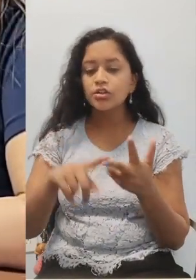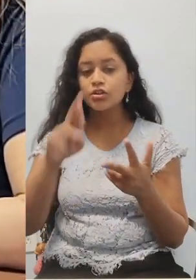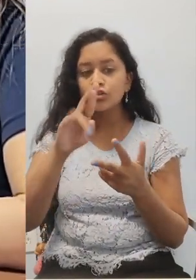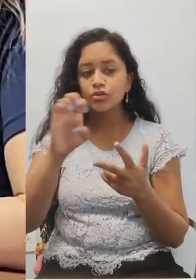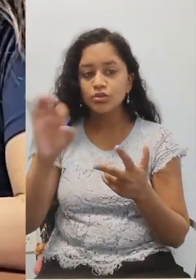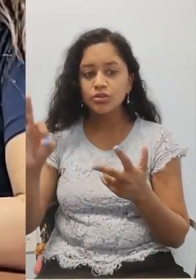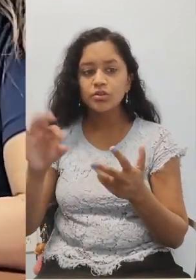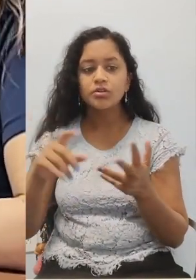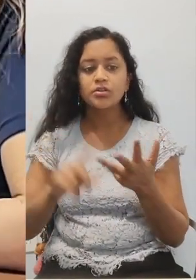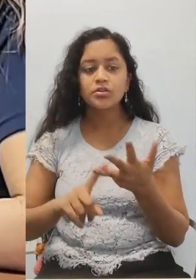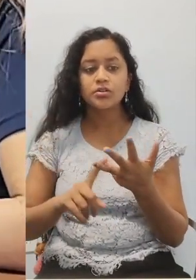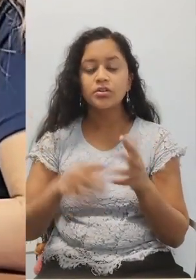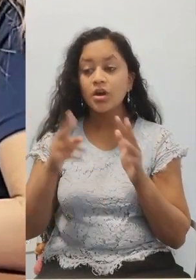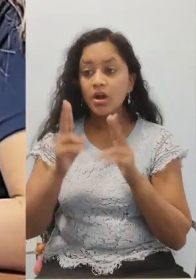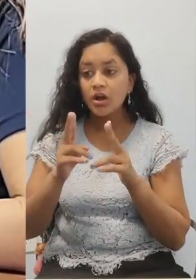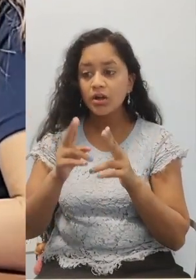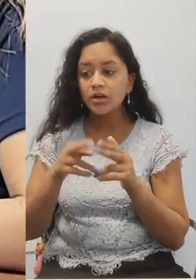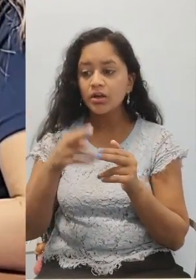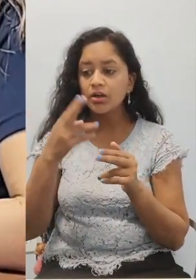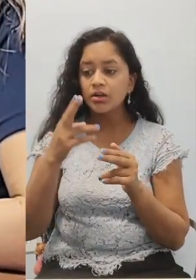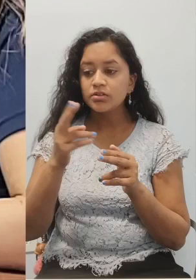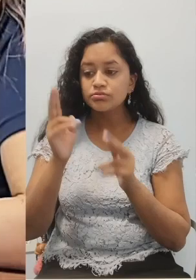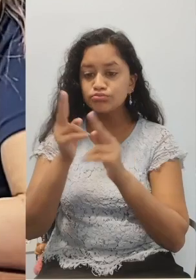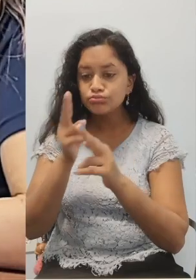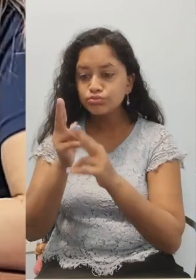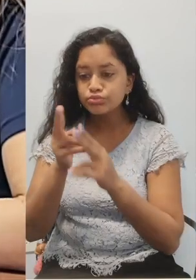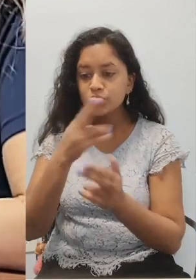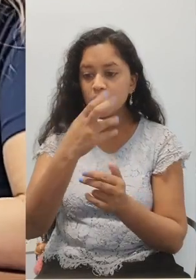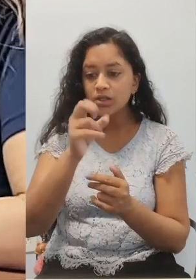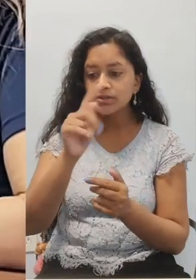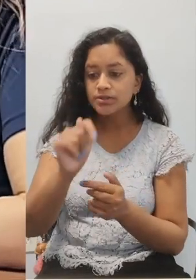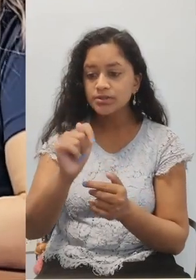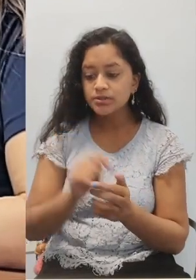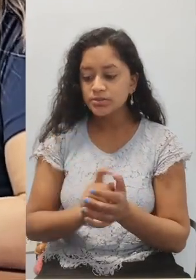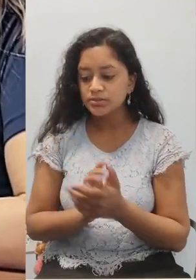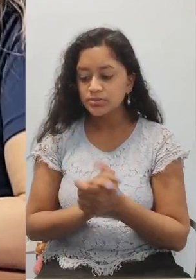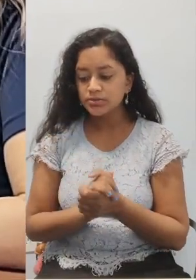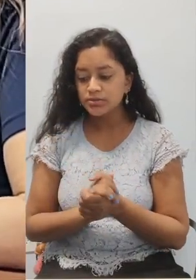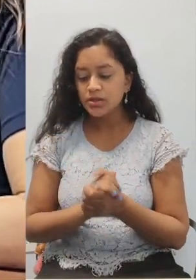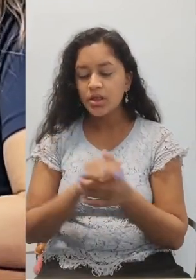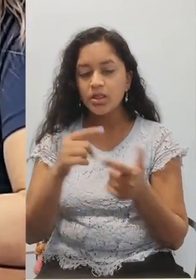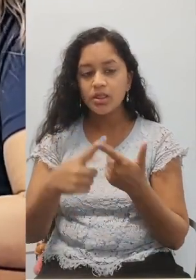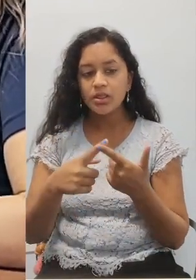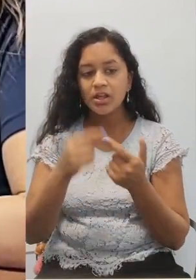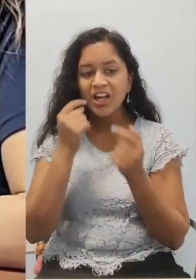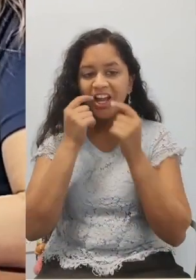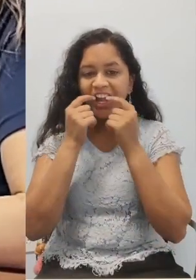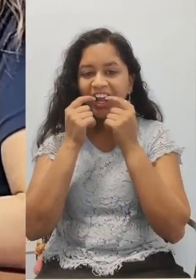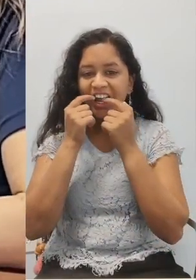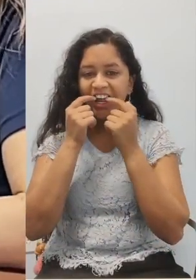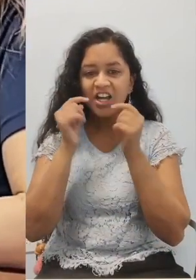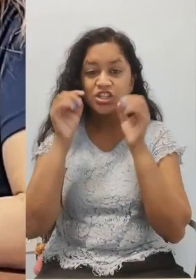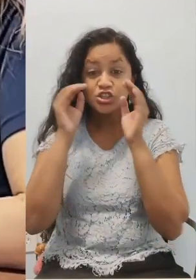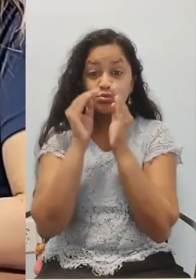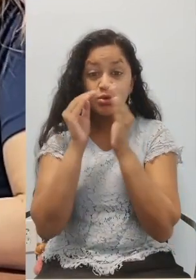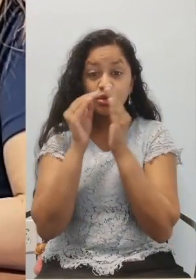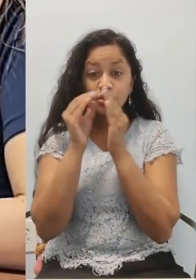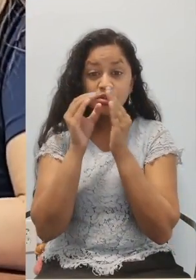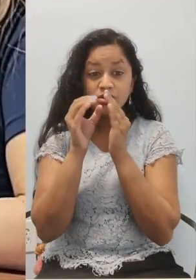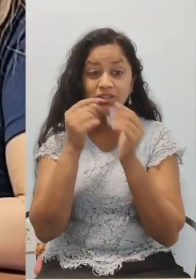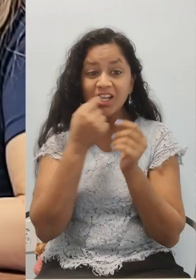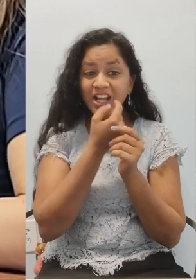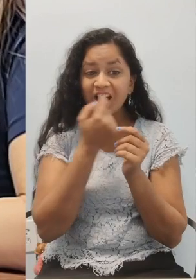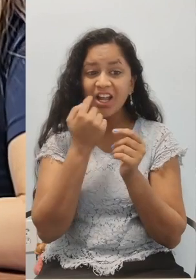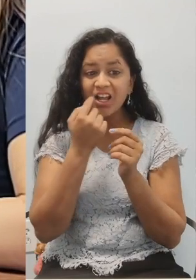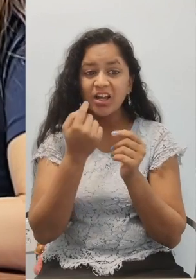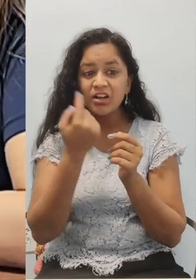on an item. They hunt them. Then, for example, nurse sharks, they have more smaller teeth, more like sandpaper. They are more